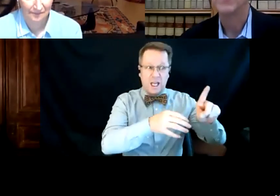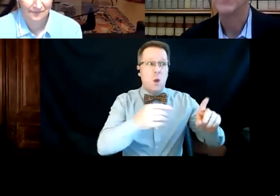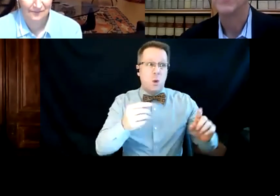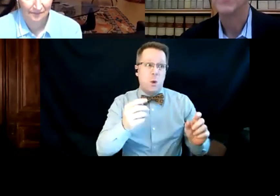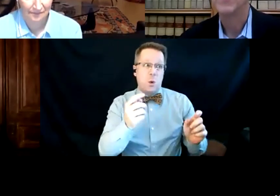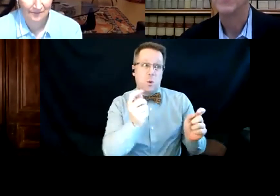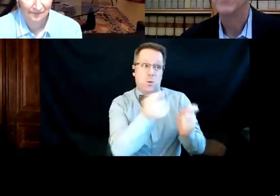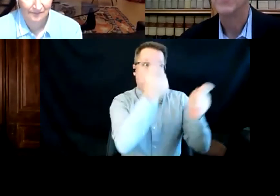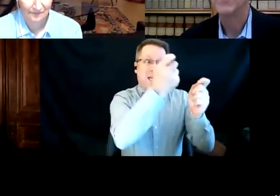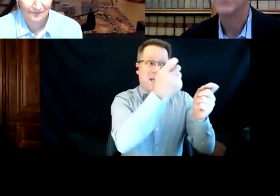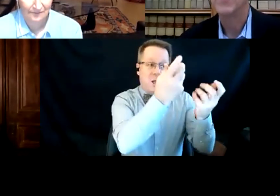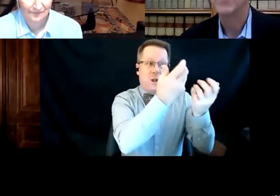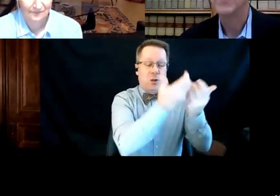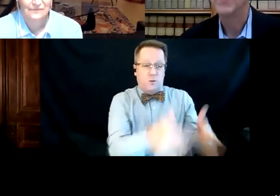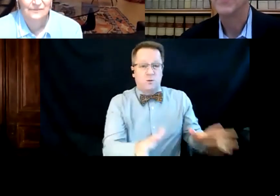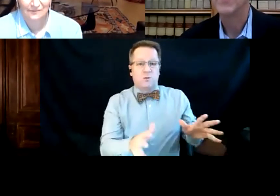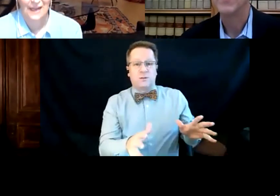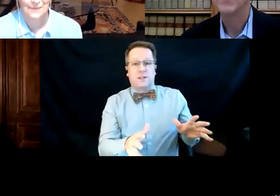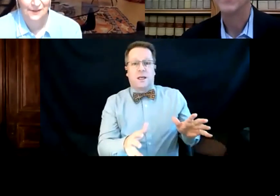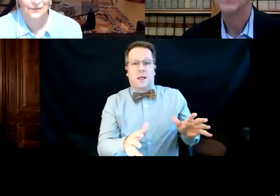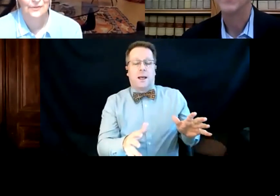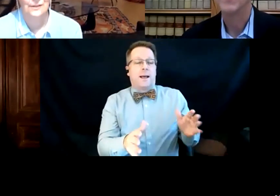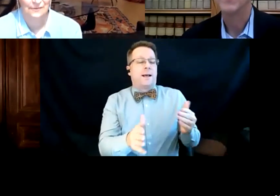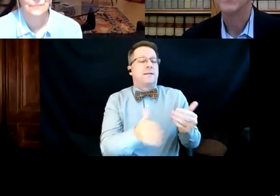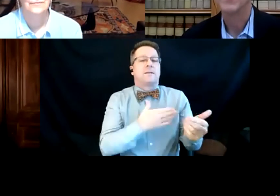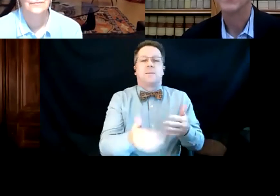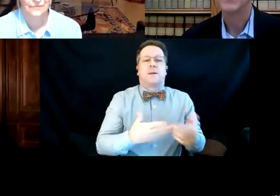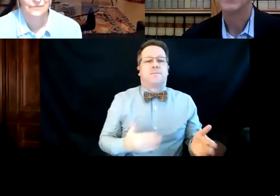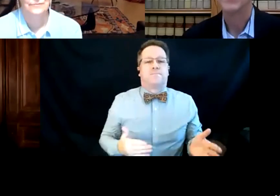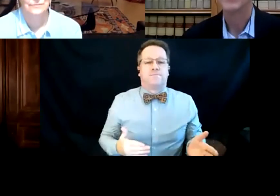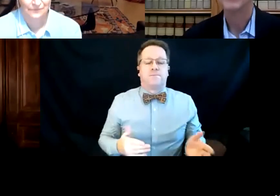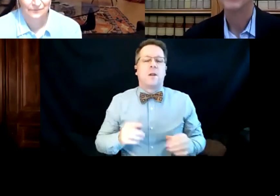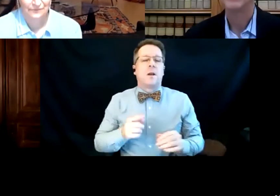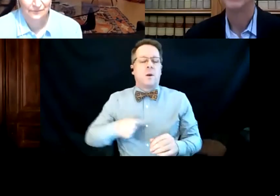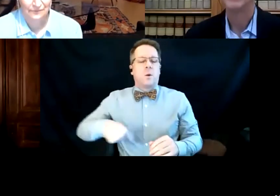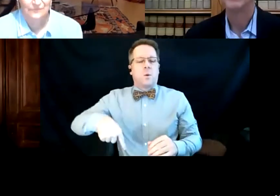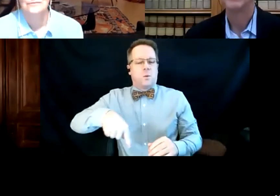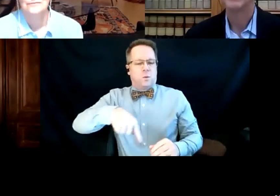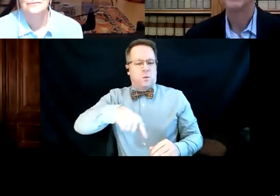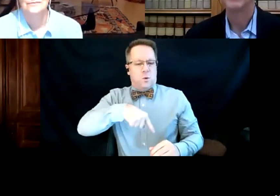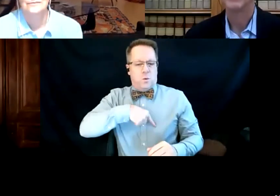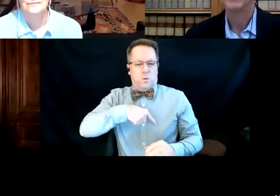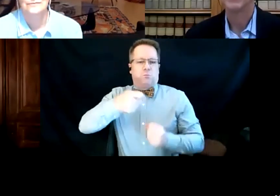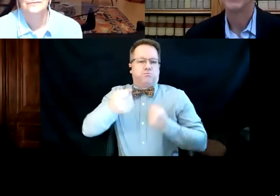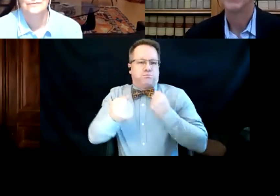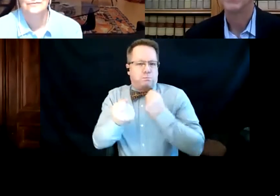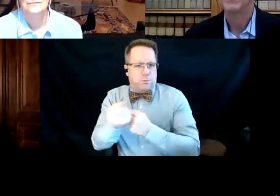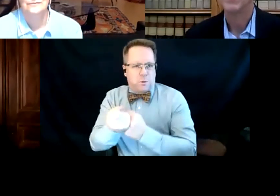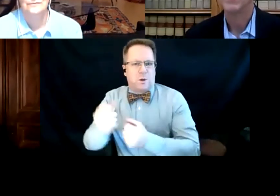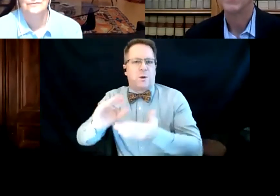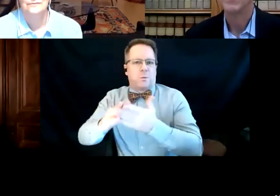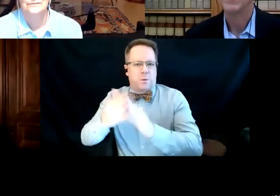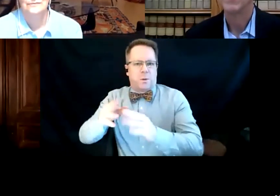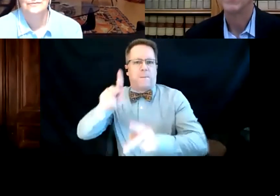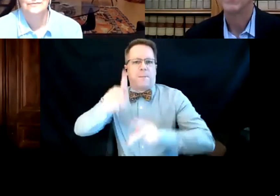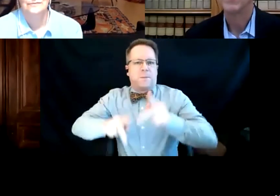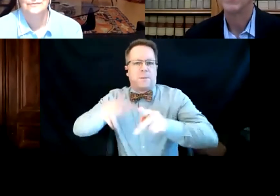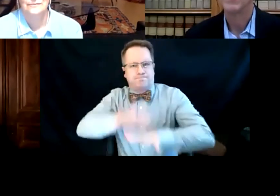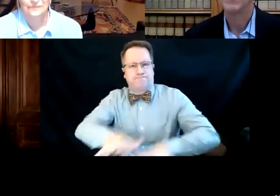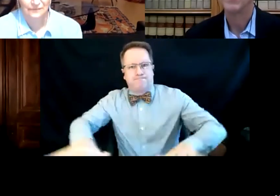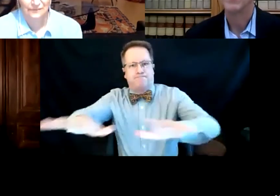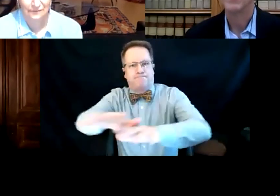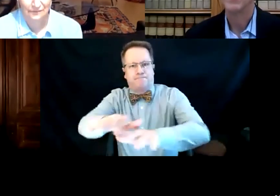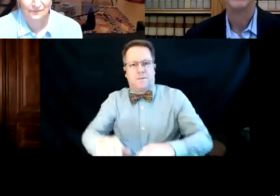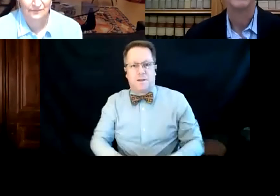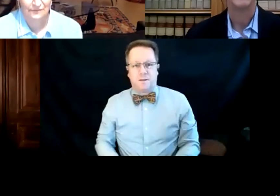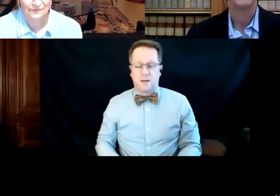we represent and serve and stand up for and stand with. And, you know, to give another example, in addition to helping people cast their votes